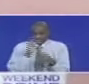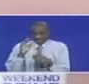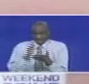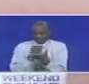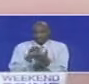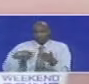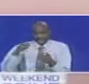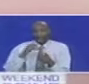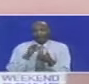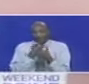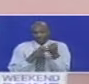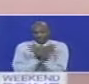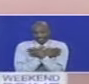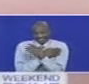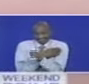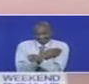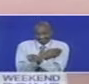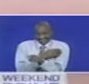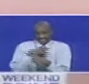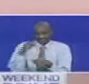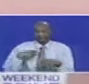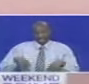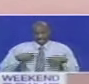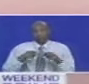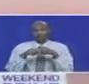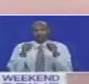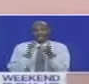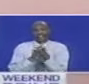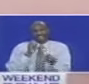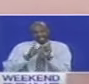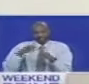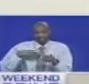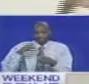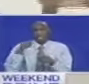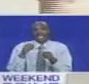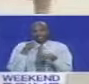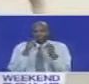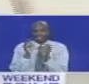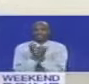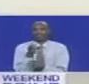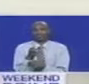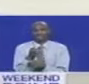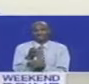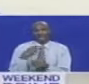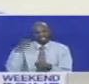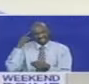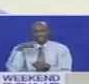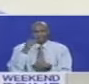partners. Then life can continue and the athletes can enjoy the facility.